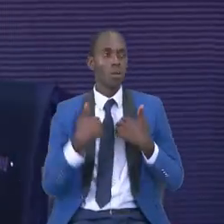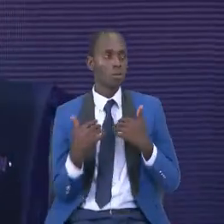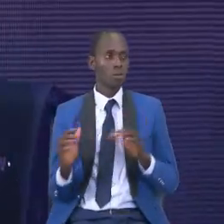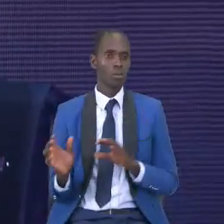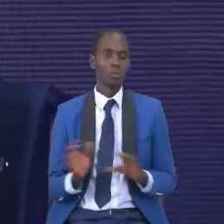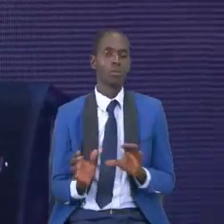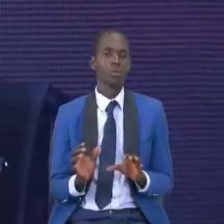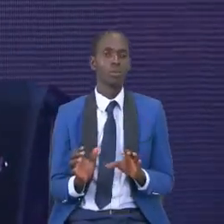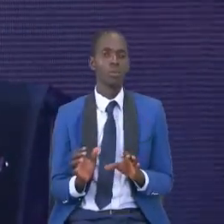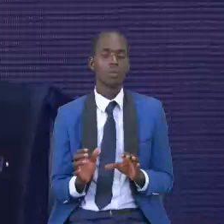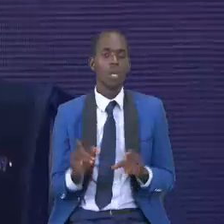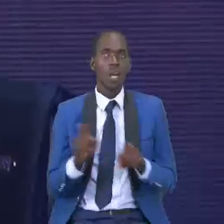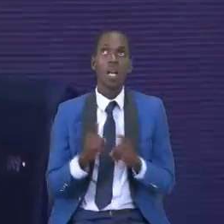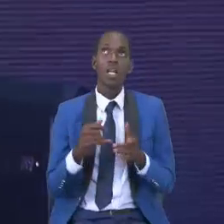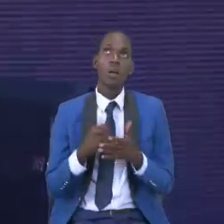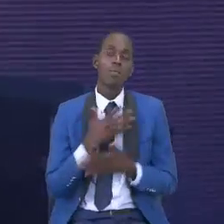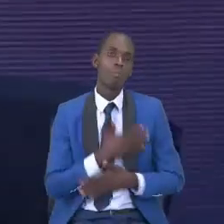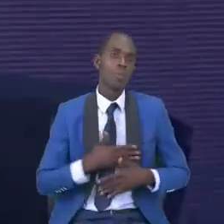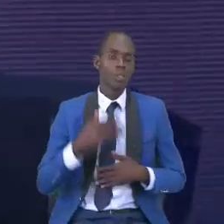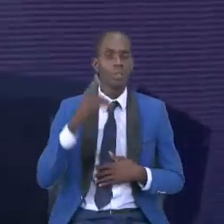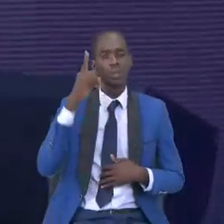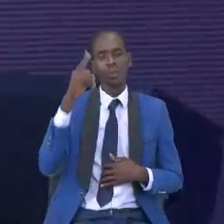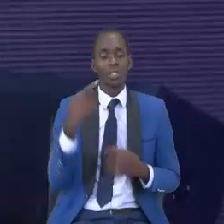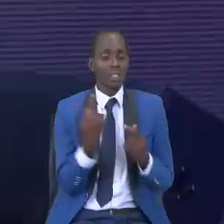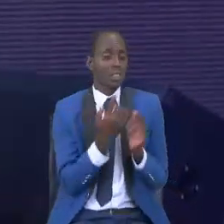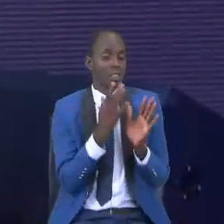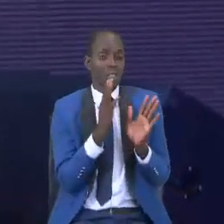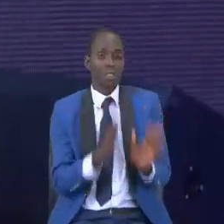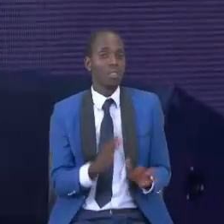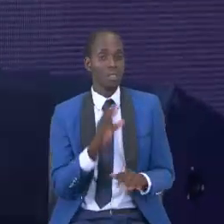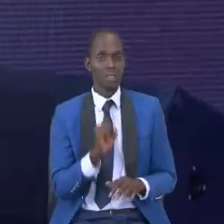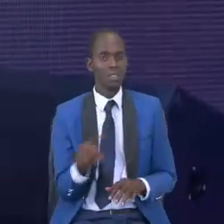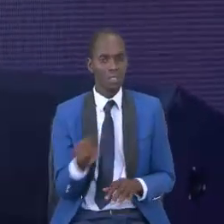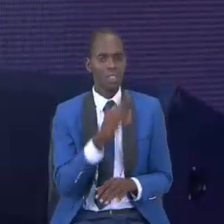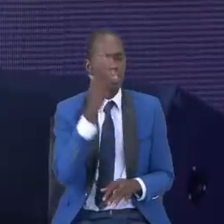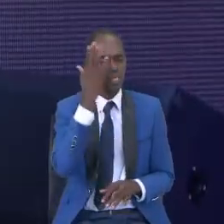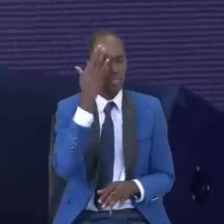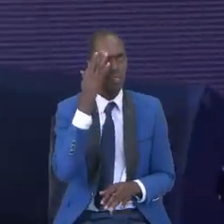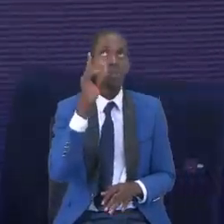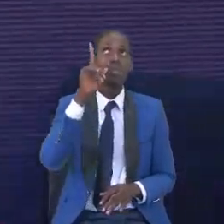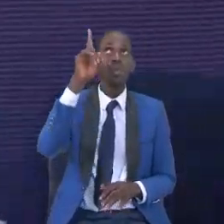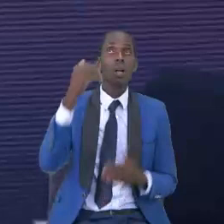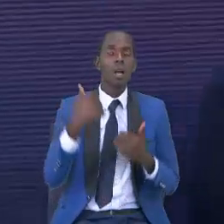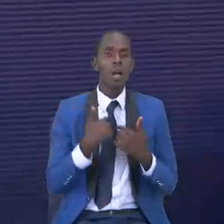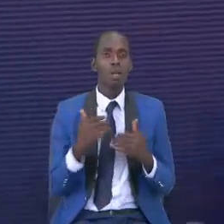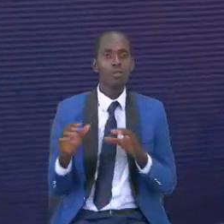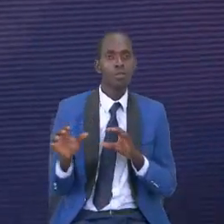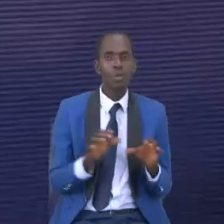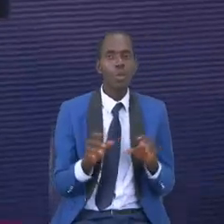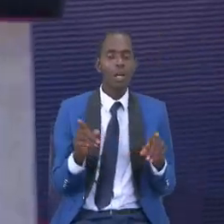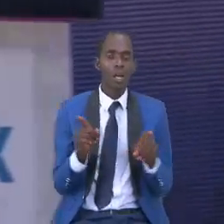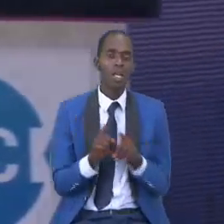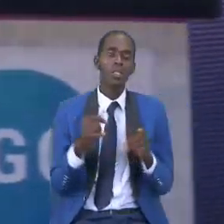pagans, heathens, they knew, thou hast done as it pleased thee. Those people, they were